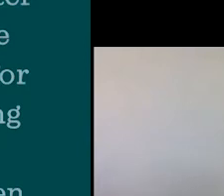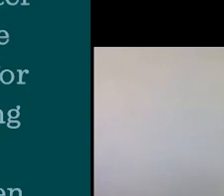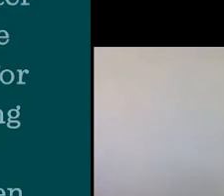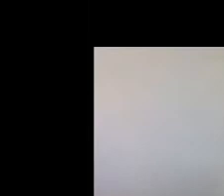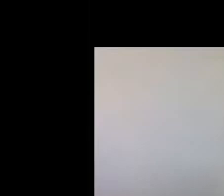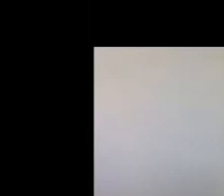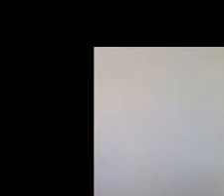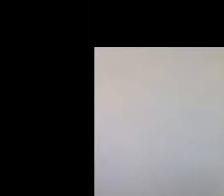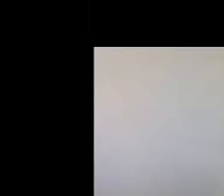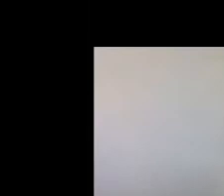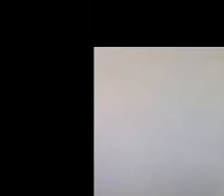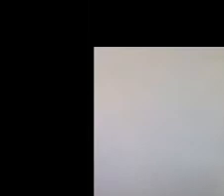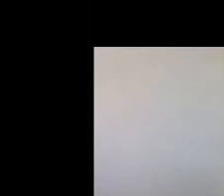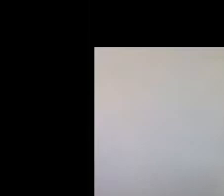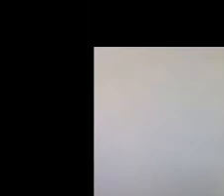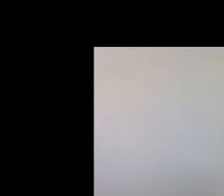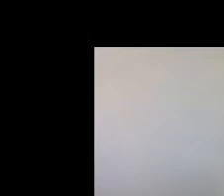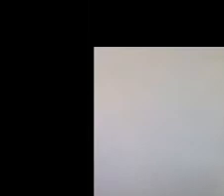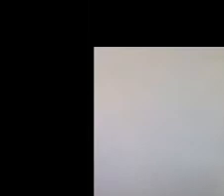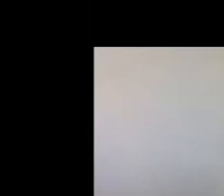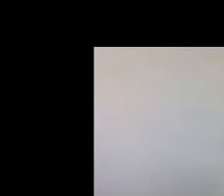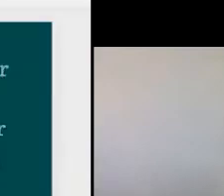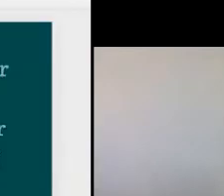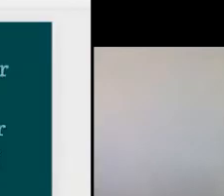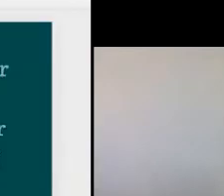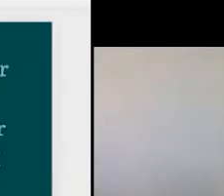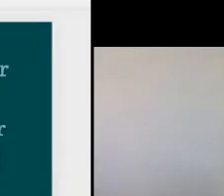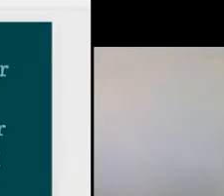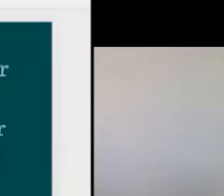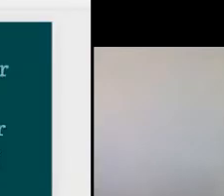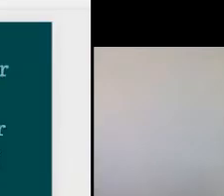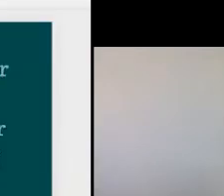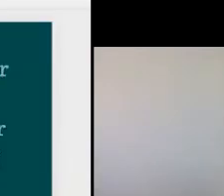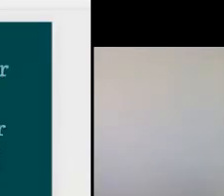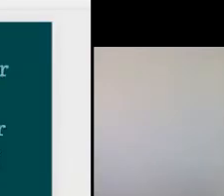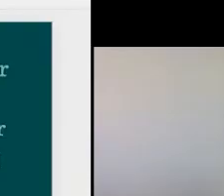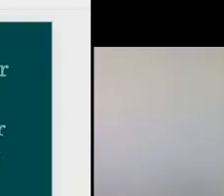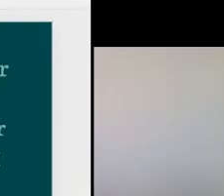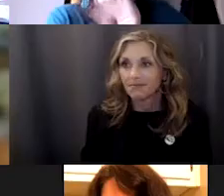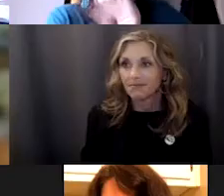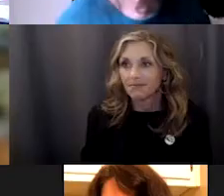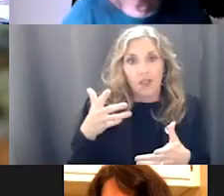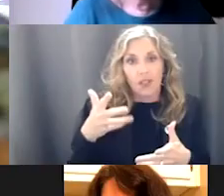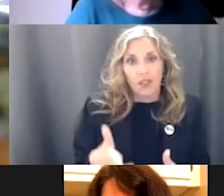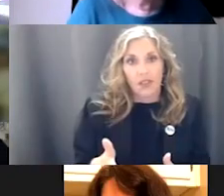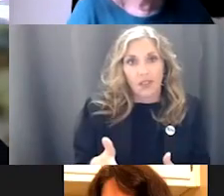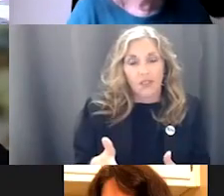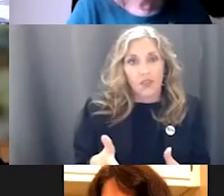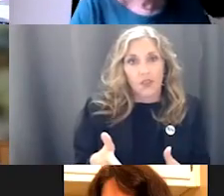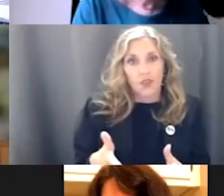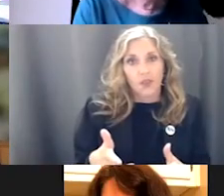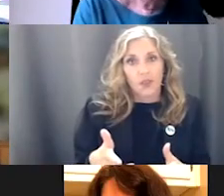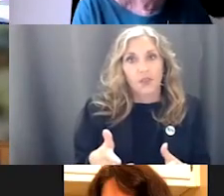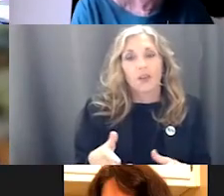well. So I will leave you all with just the invitation to lean into your